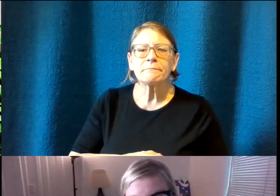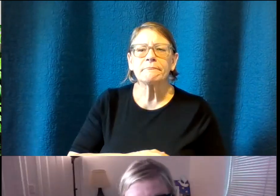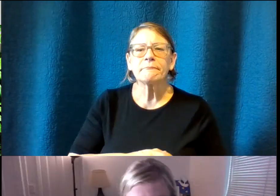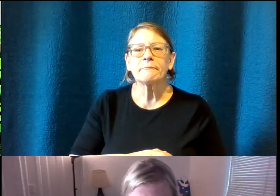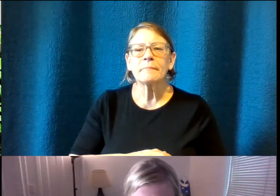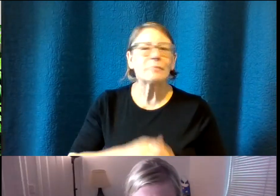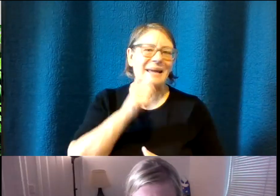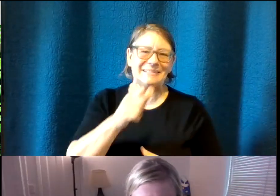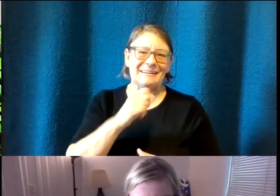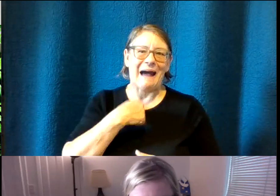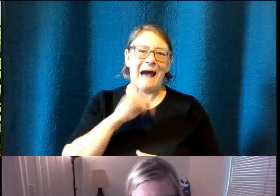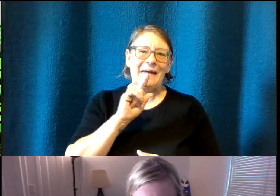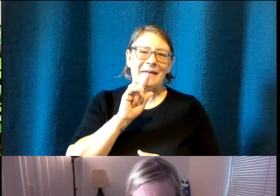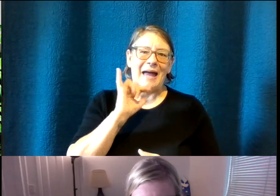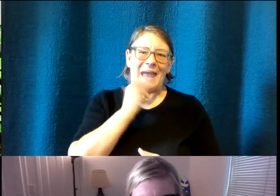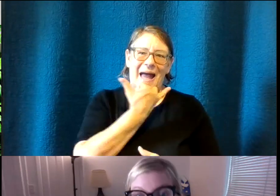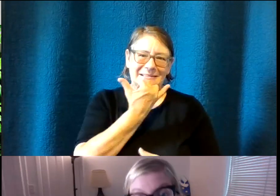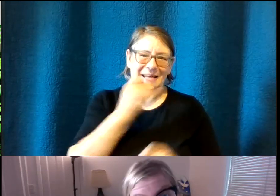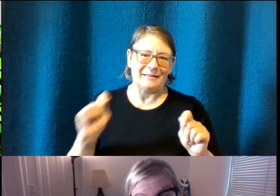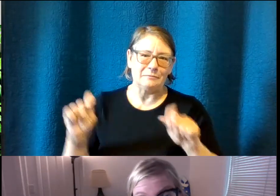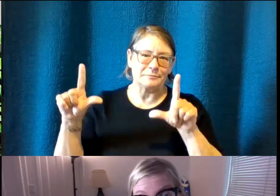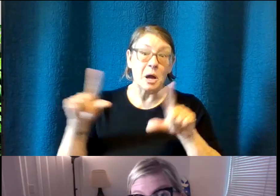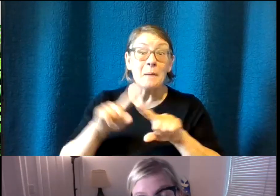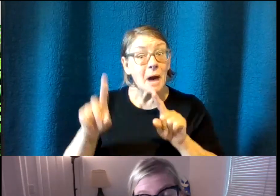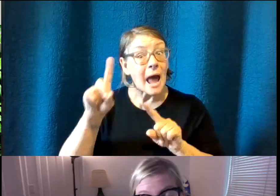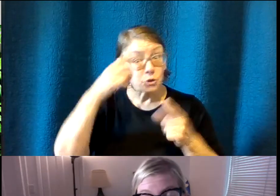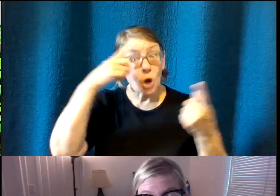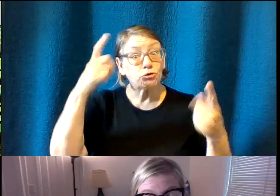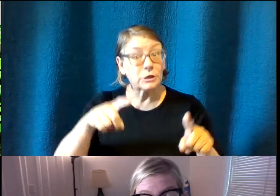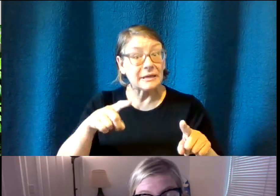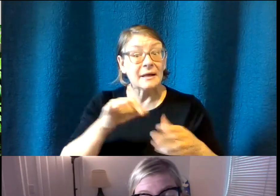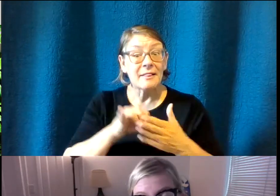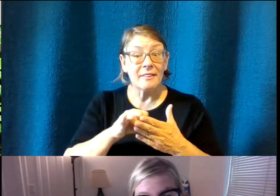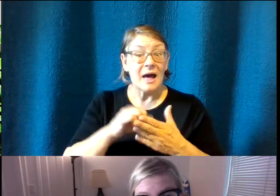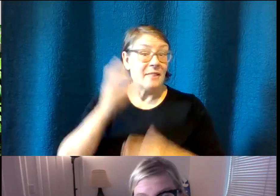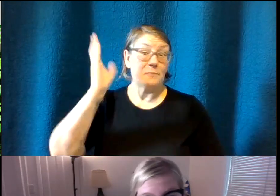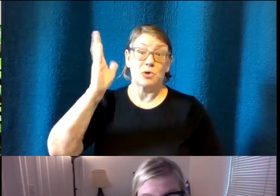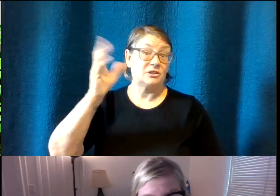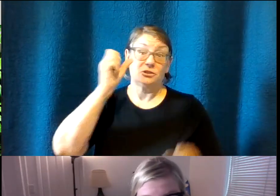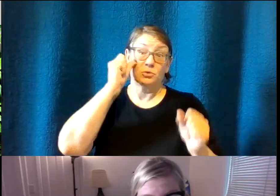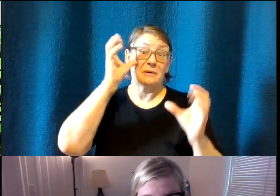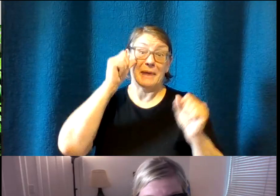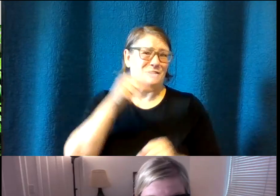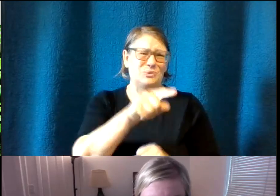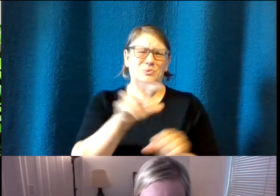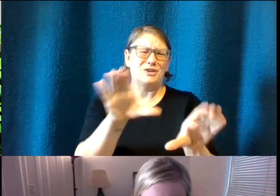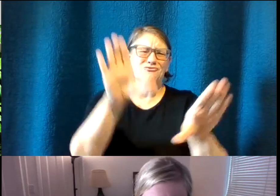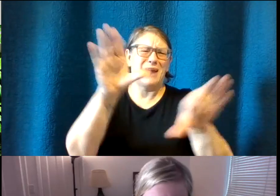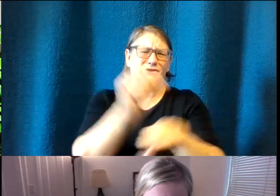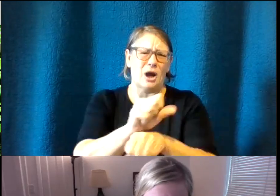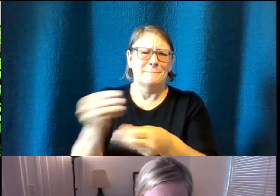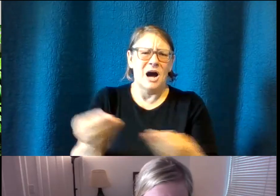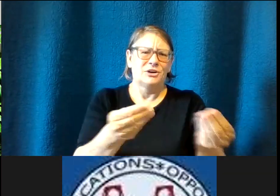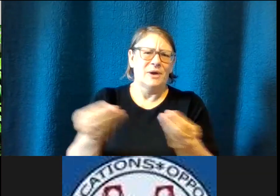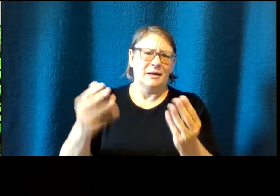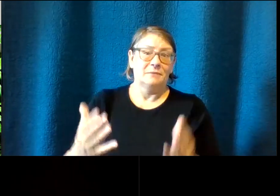I did not. I accidentally Okay, opened my sorry. camera, but I do agree that the presentation was amazing and you were a wonderful moderator. Oh, thank you.